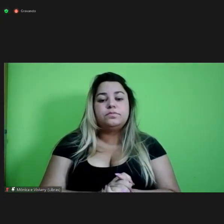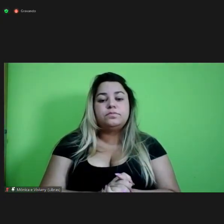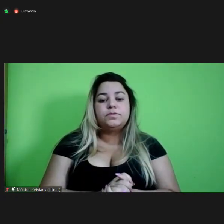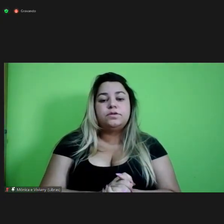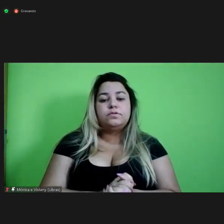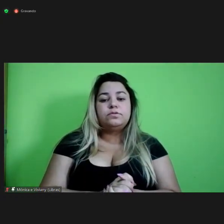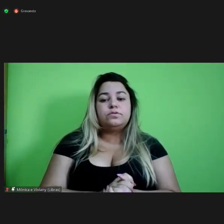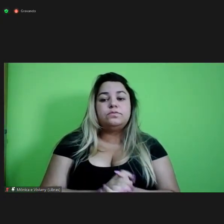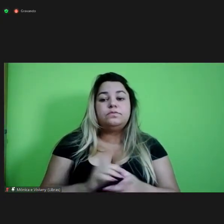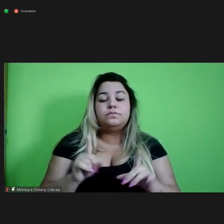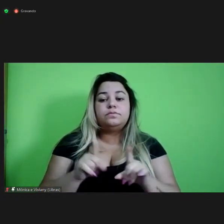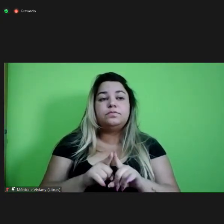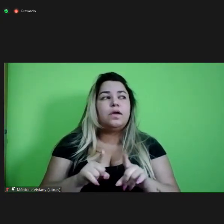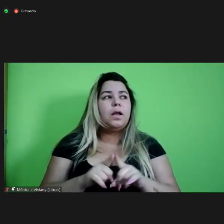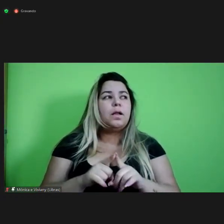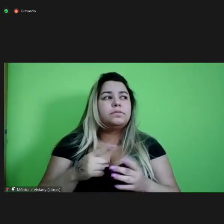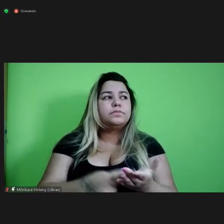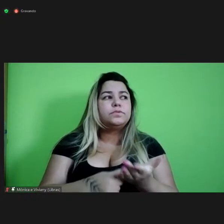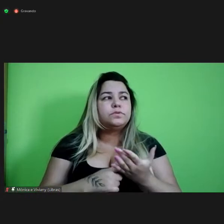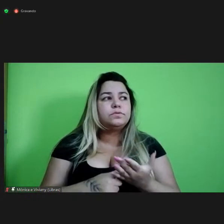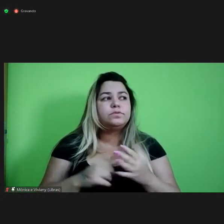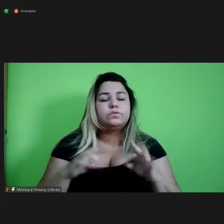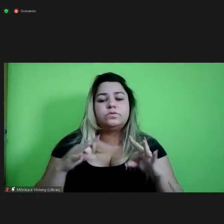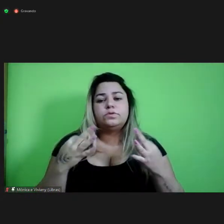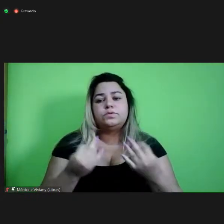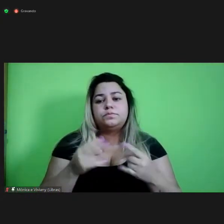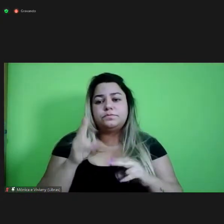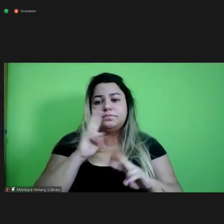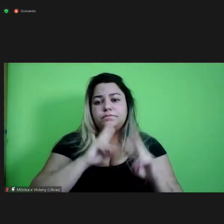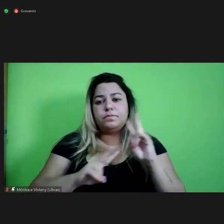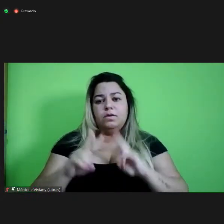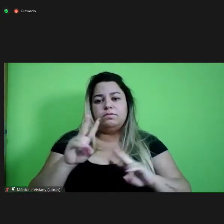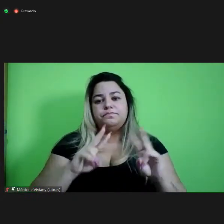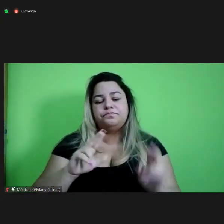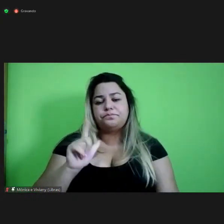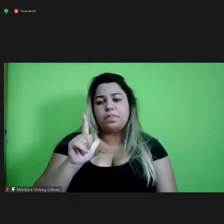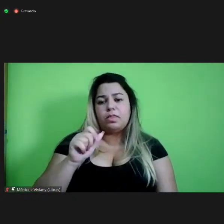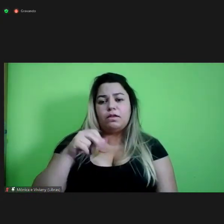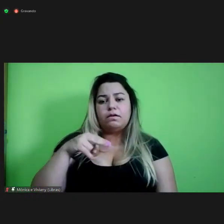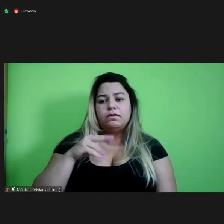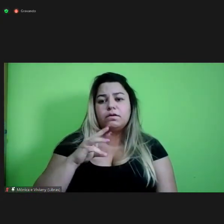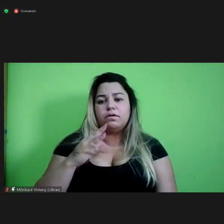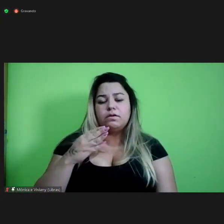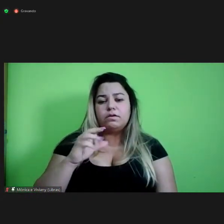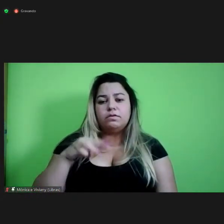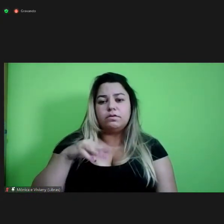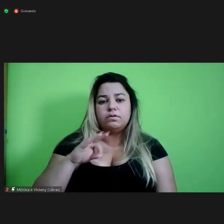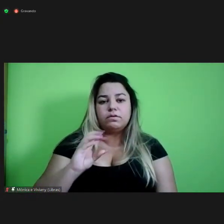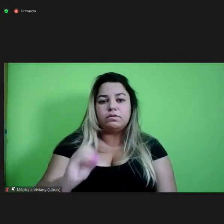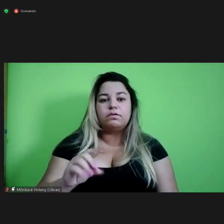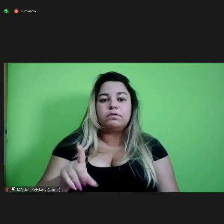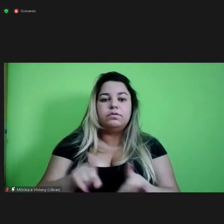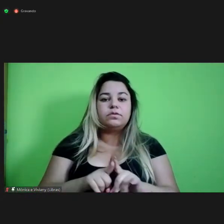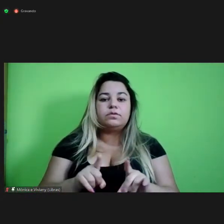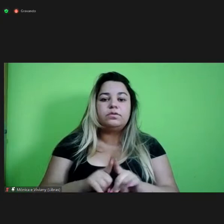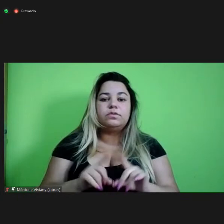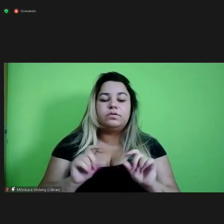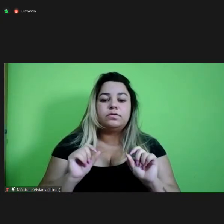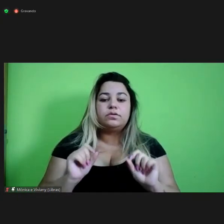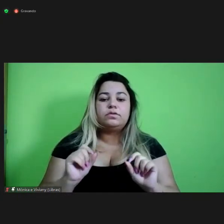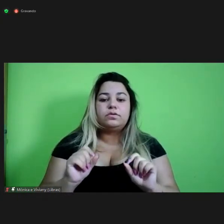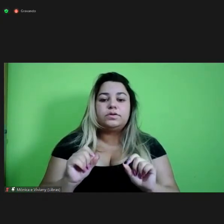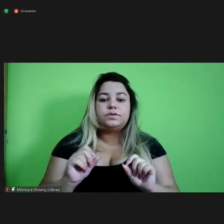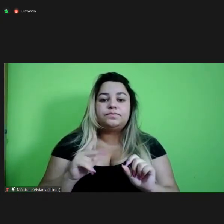And also, I invite you to see the launches, the matrix for organization